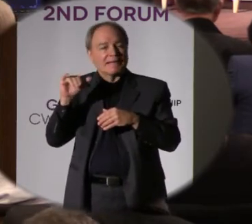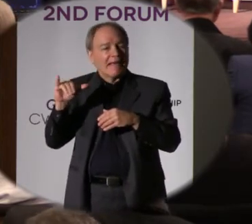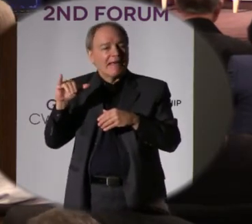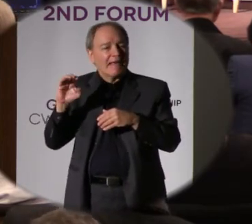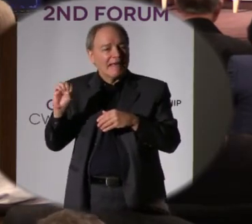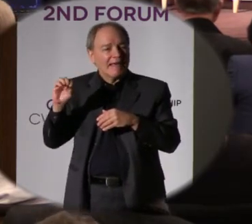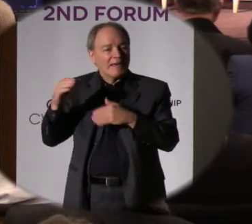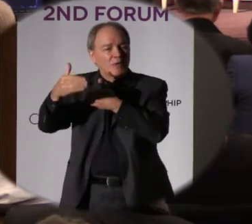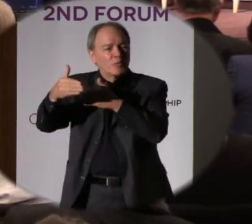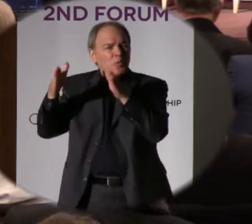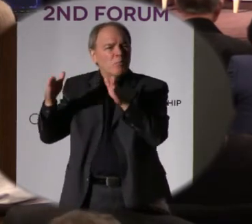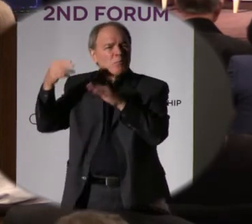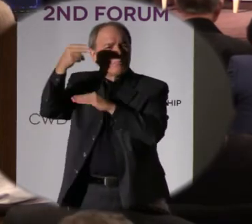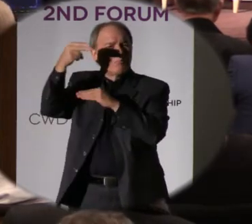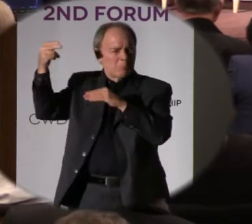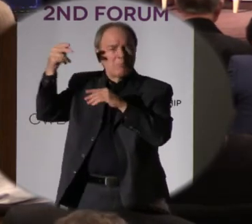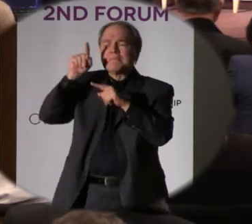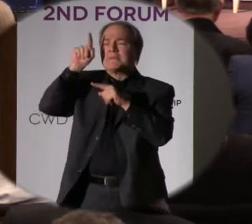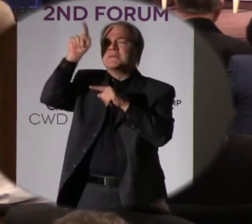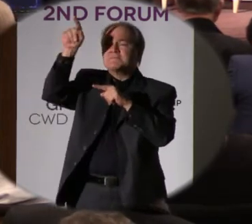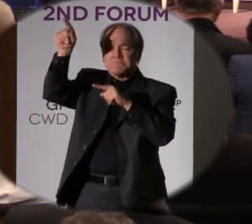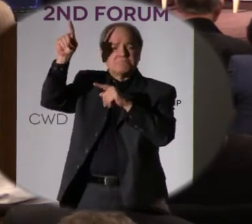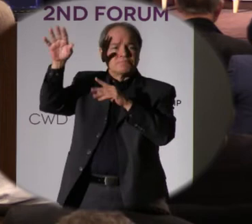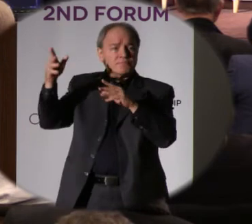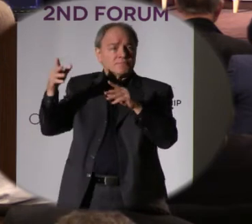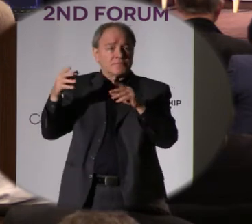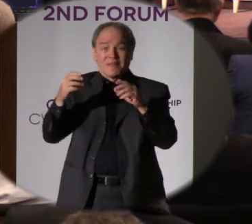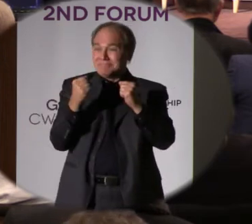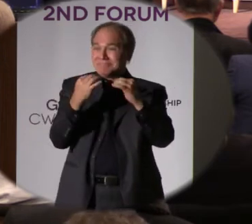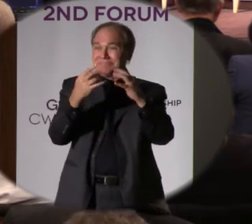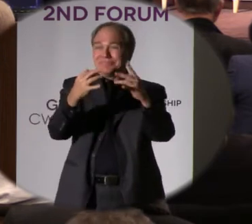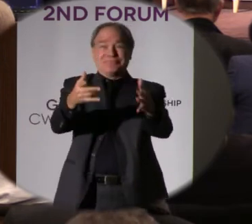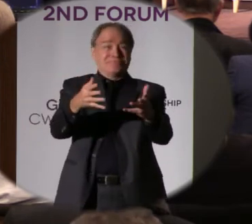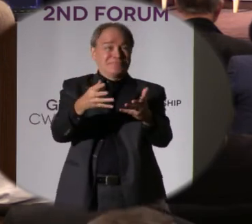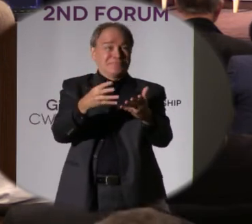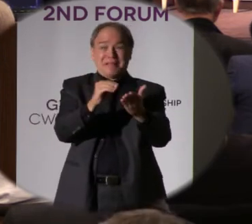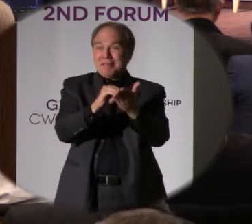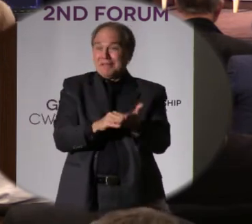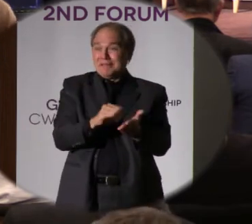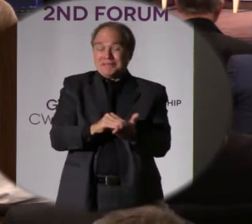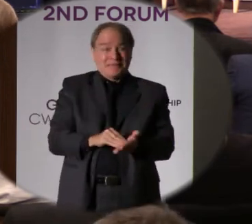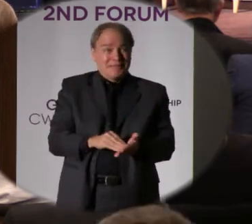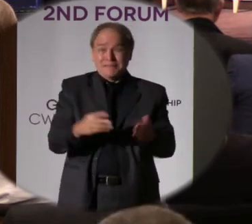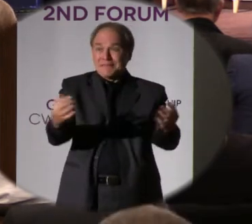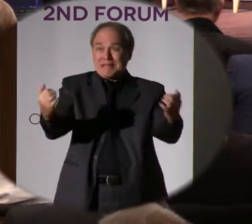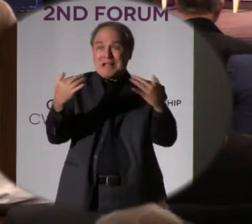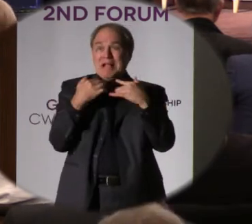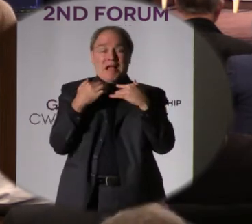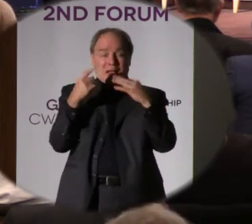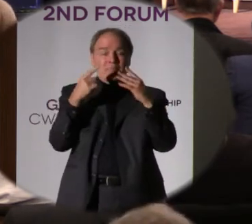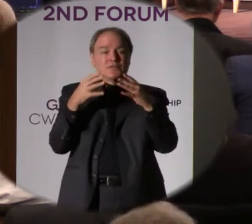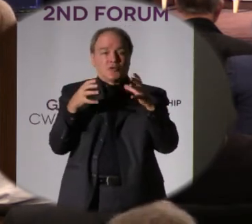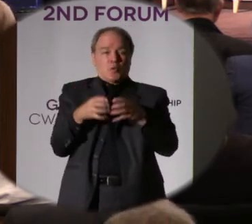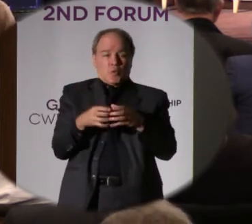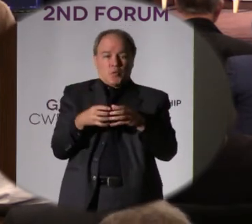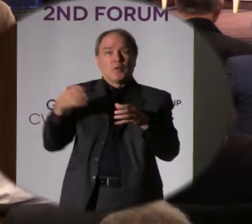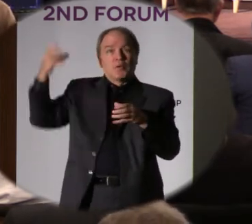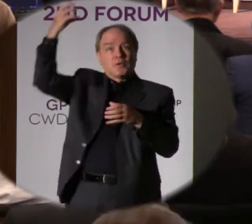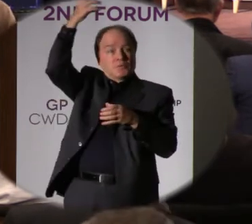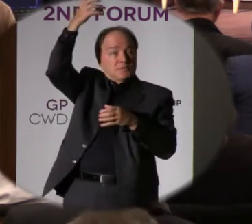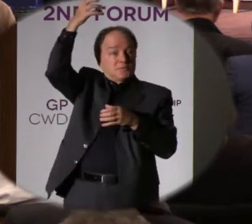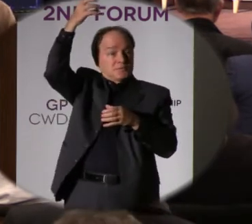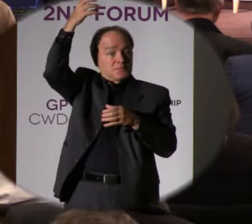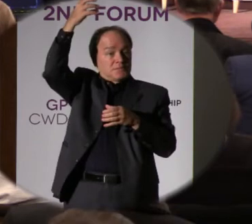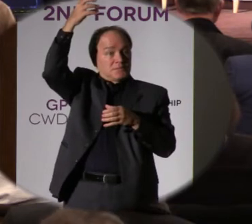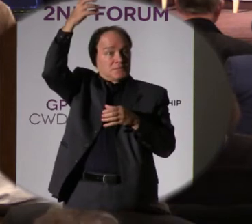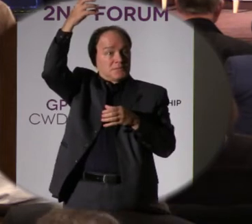the number of registered participants. So, and we have a co-facilitator